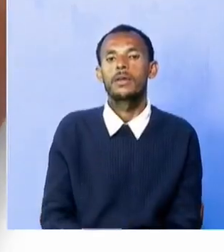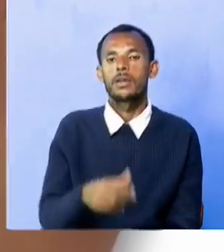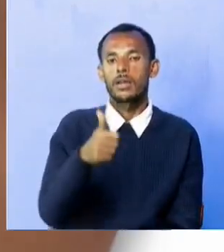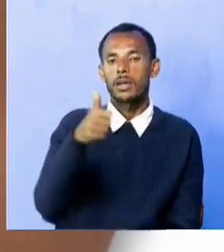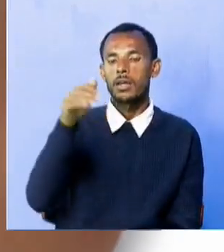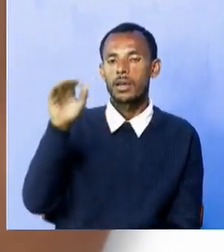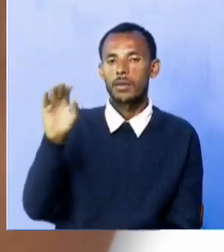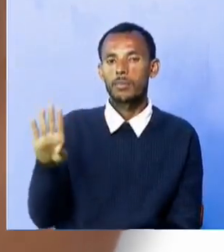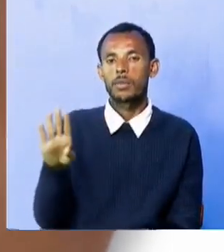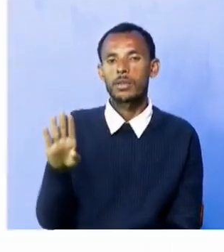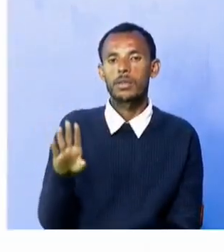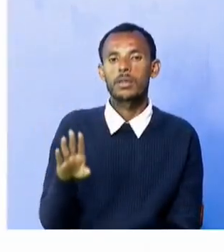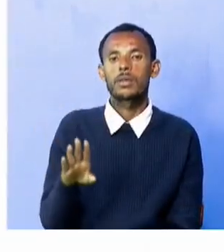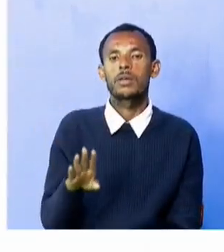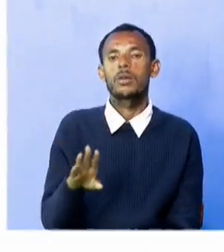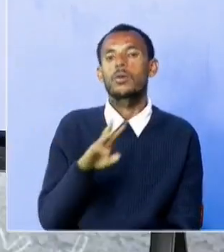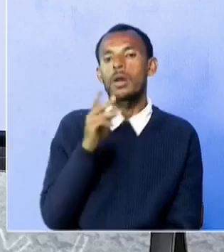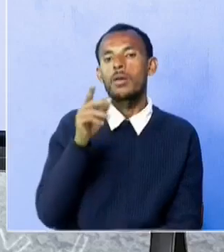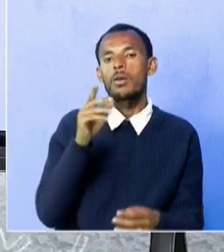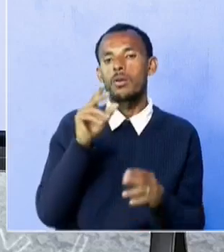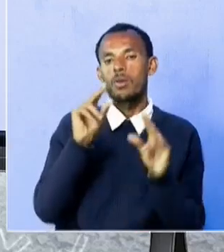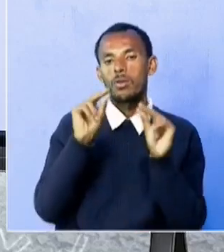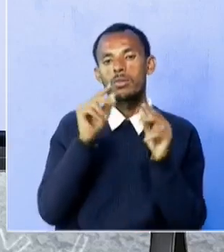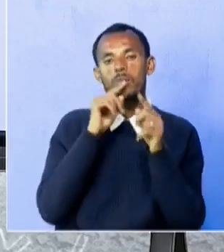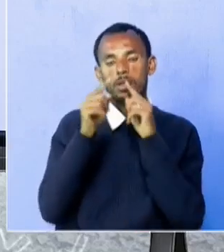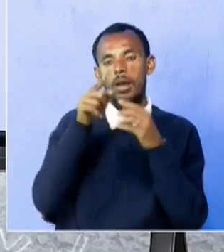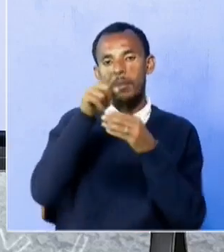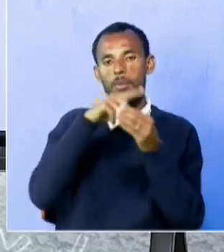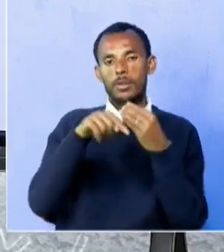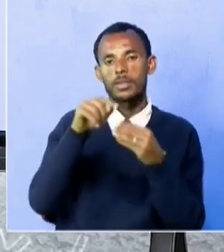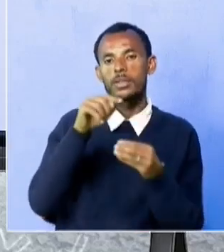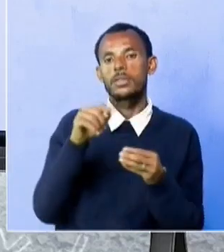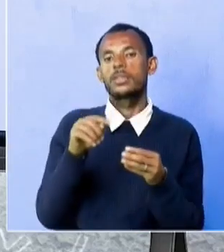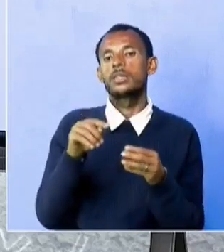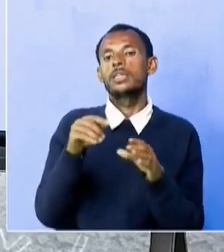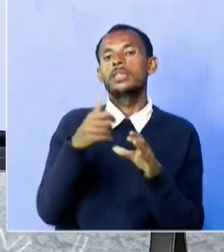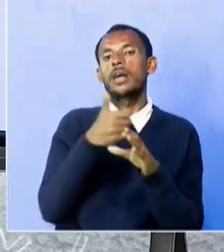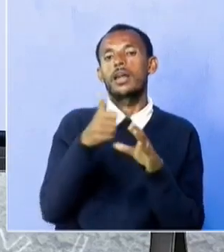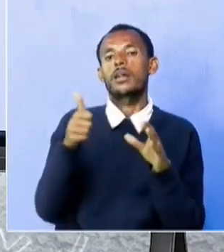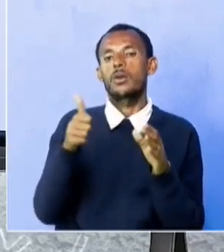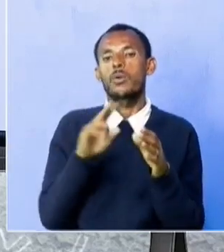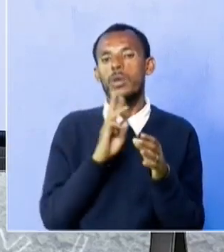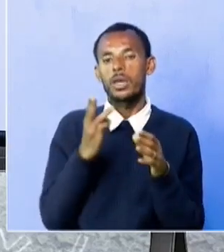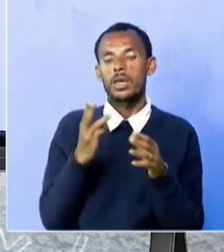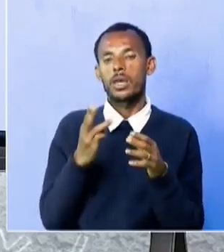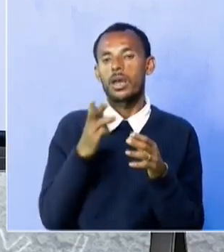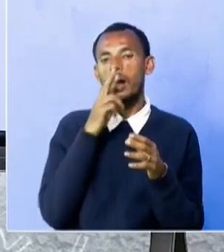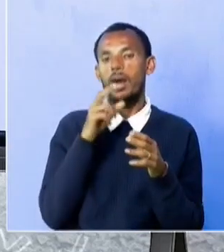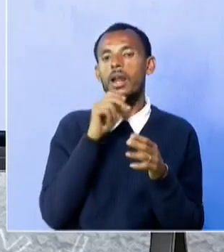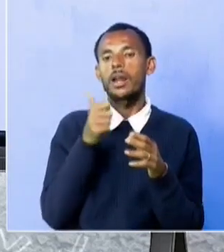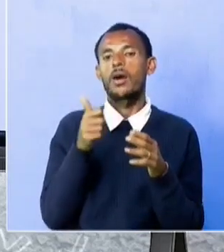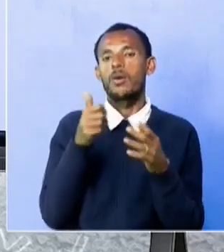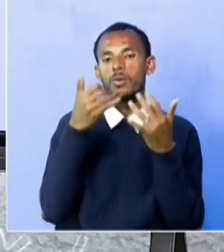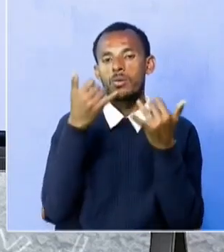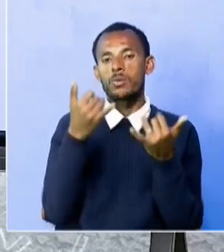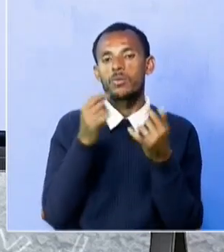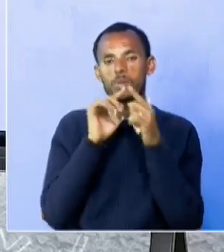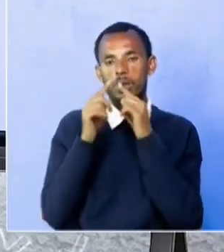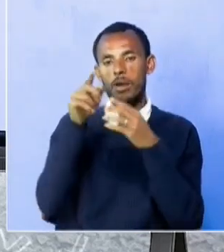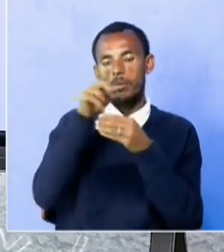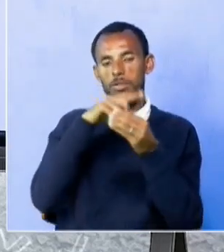AB, if you want. We are not talking about the arc. We are now talking about the